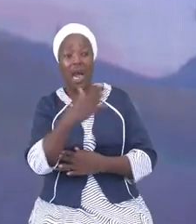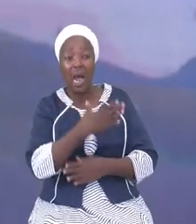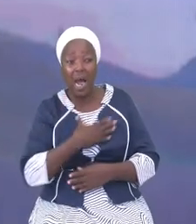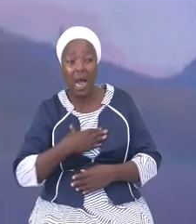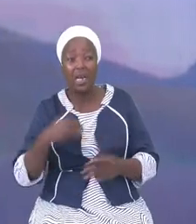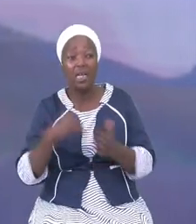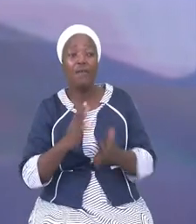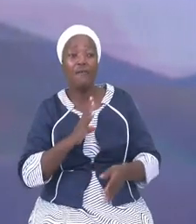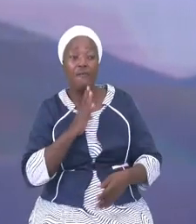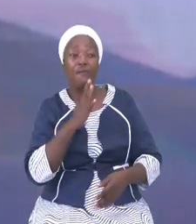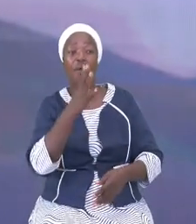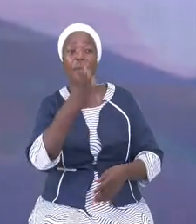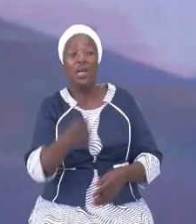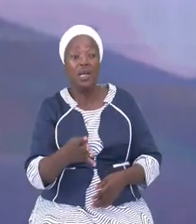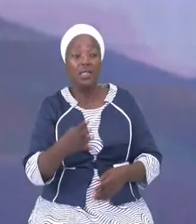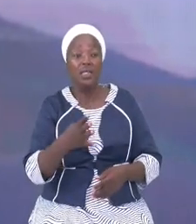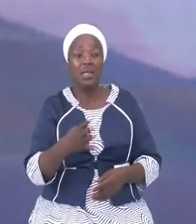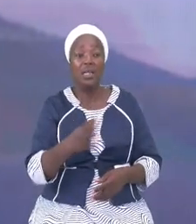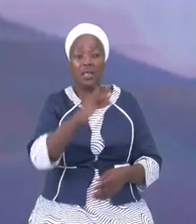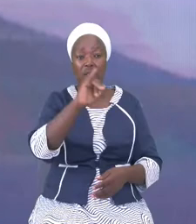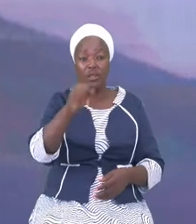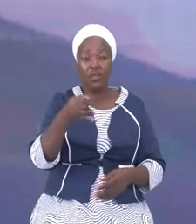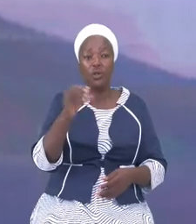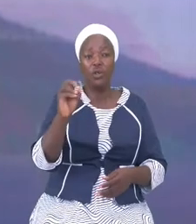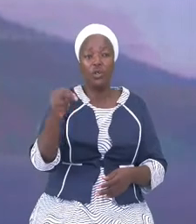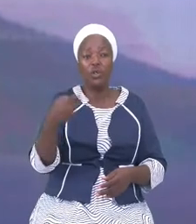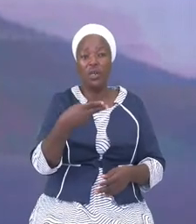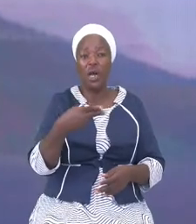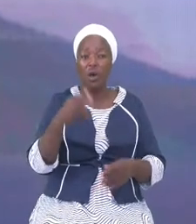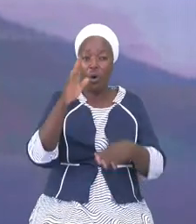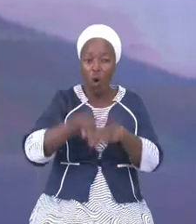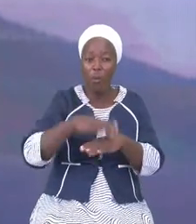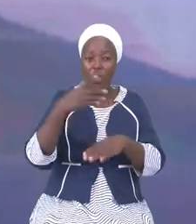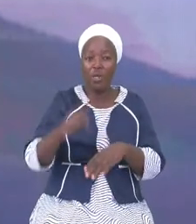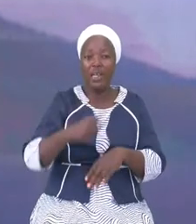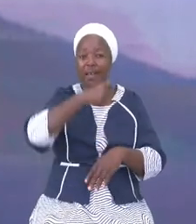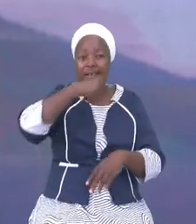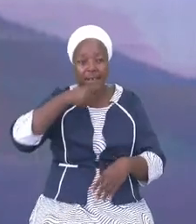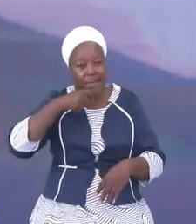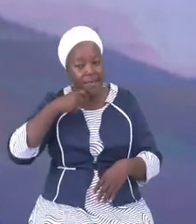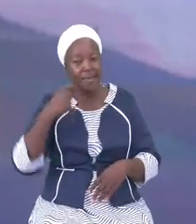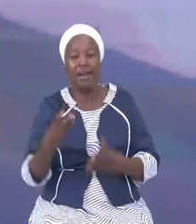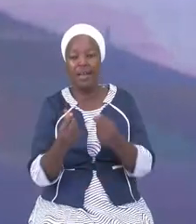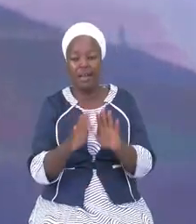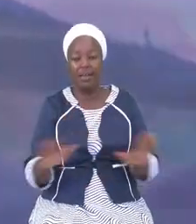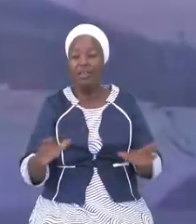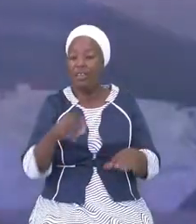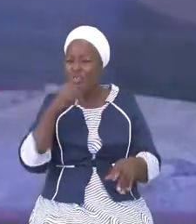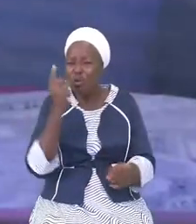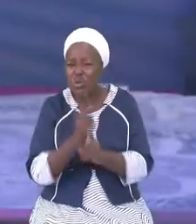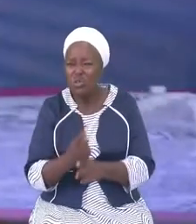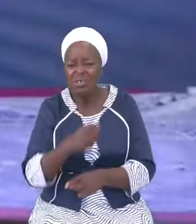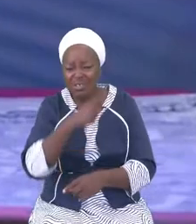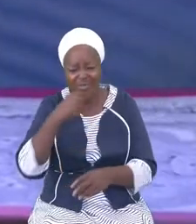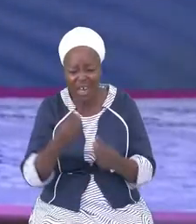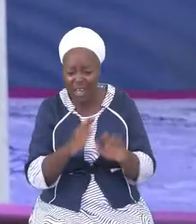it vomited Jonah upon the dry land. Not just dry land, very next